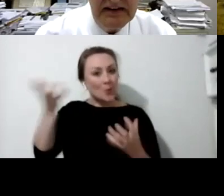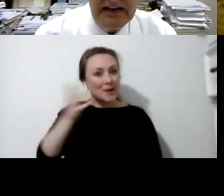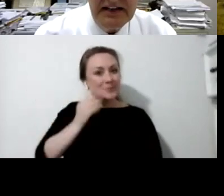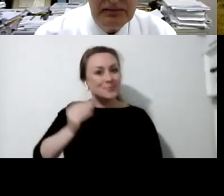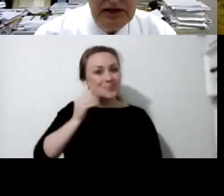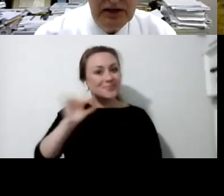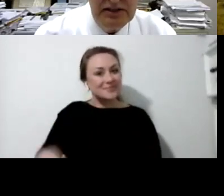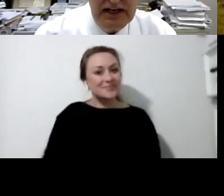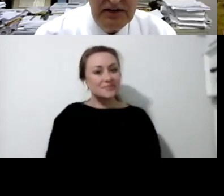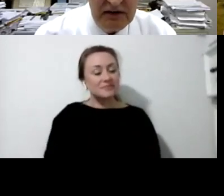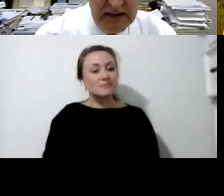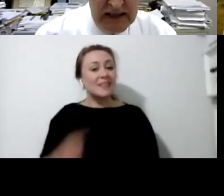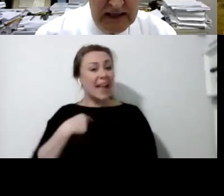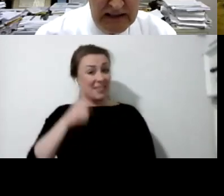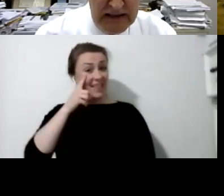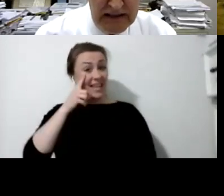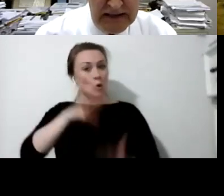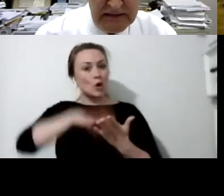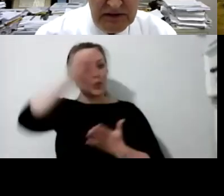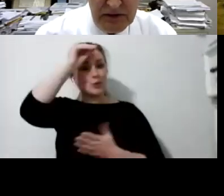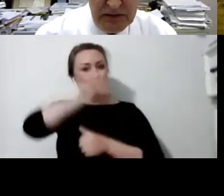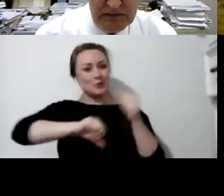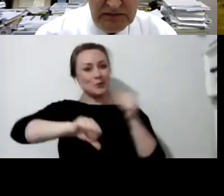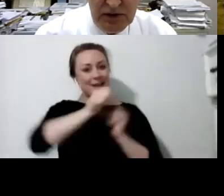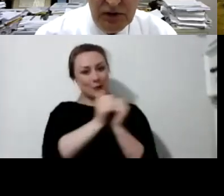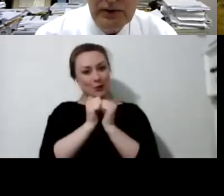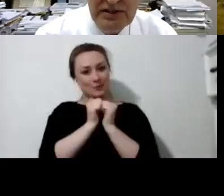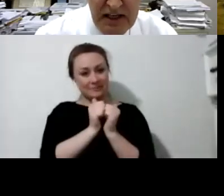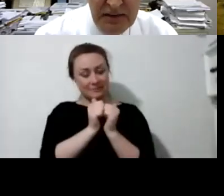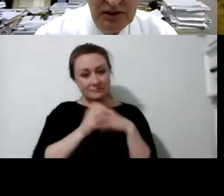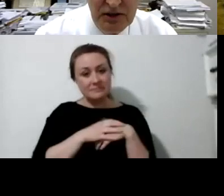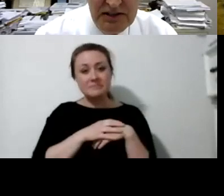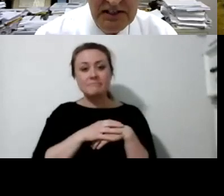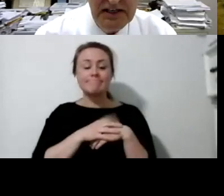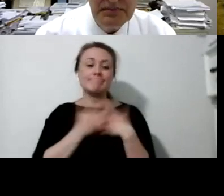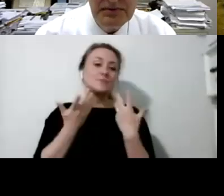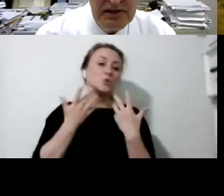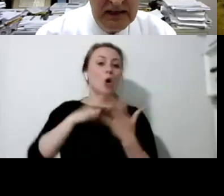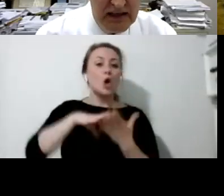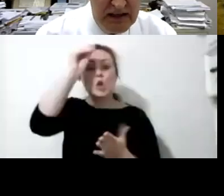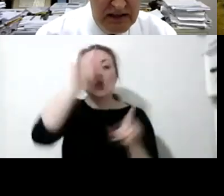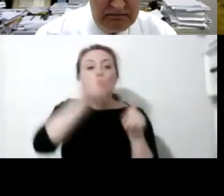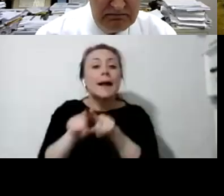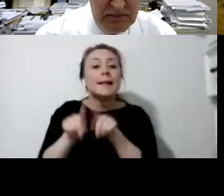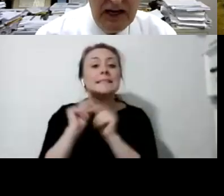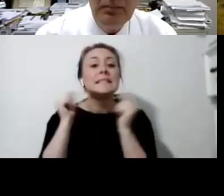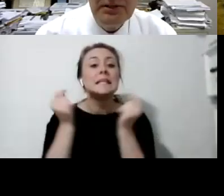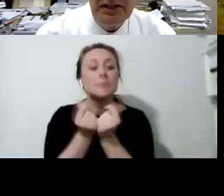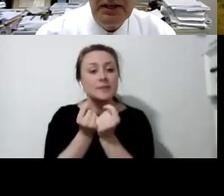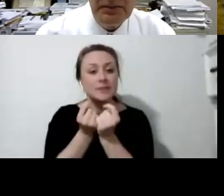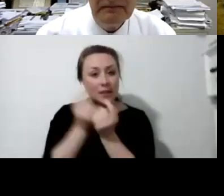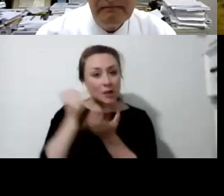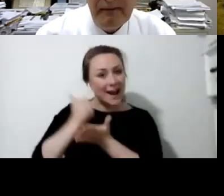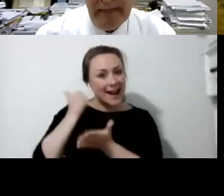And I think that we learn together to go as teams, to learn as teams, to help